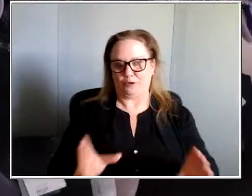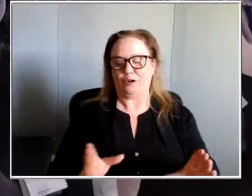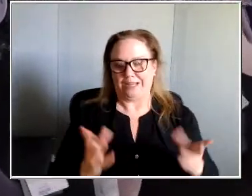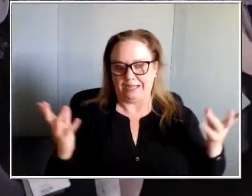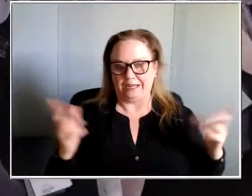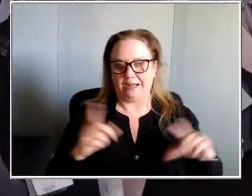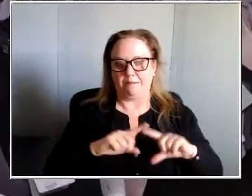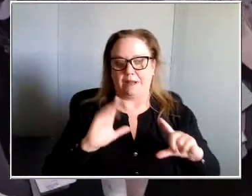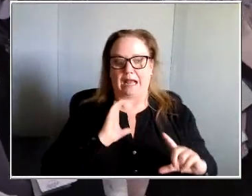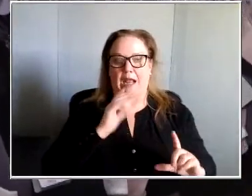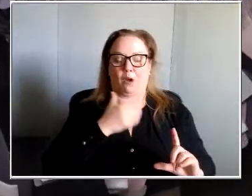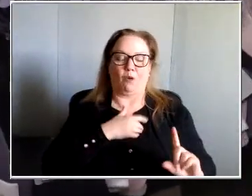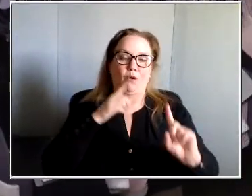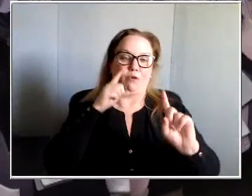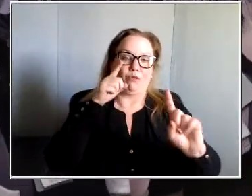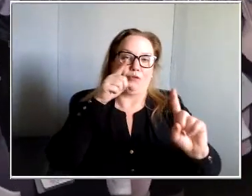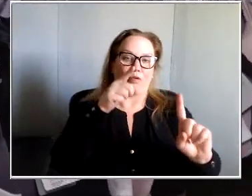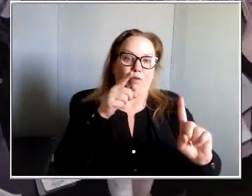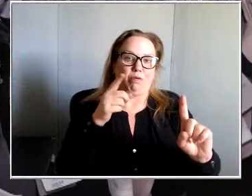thing is to